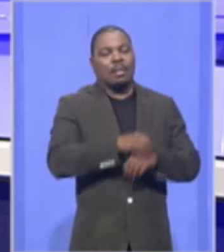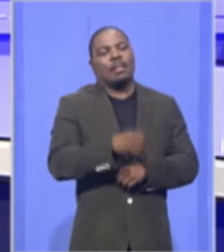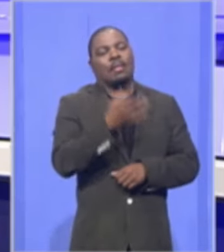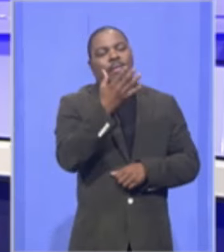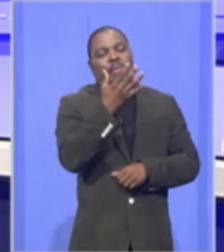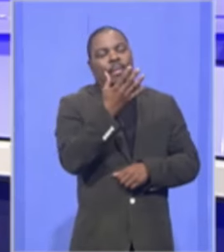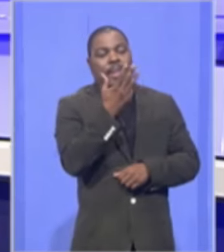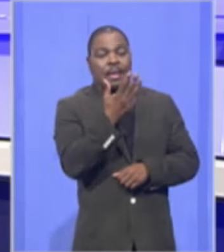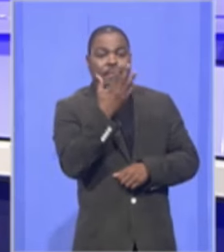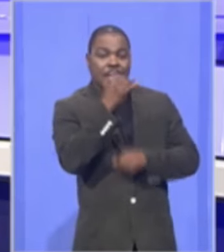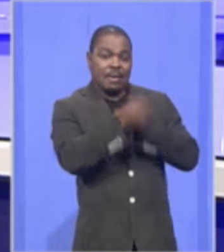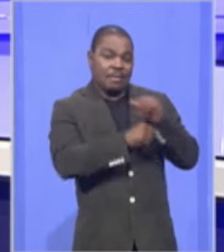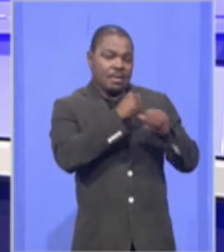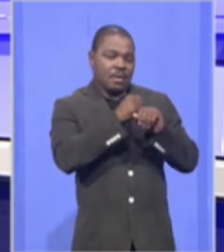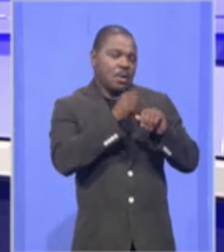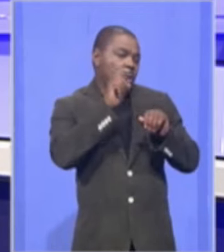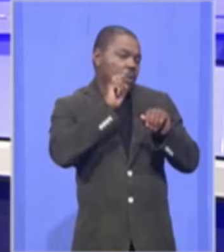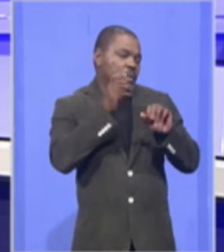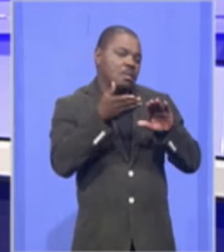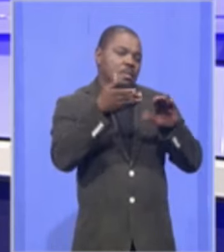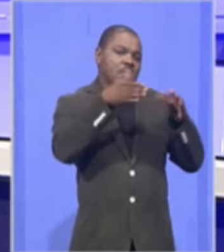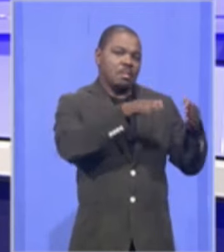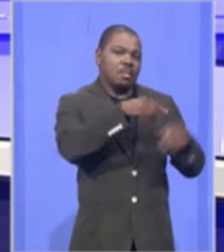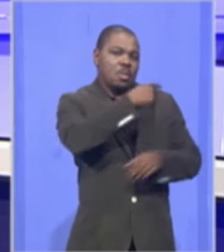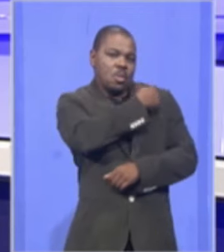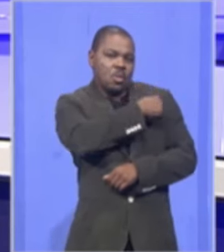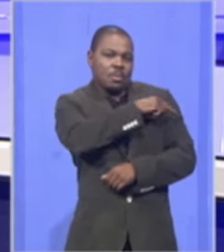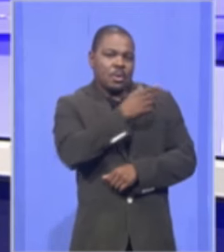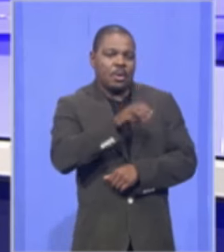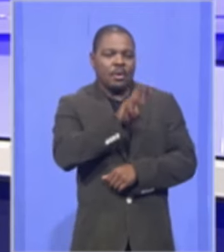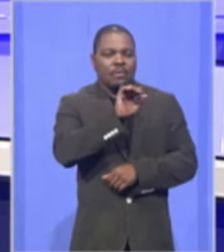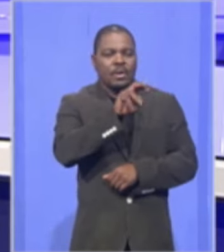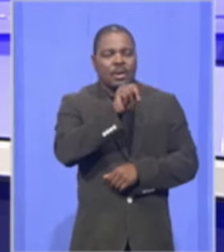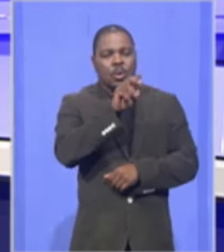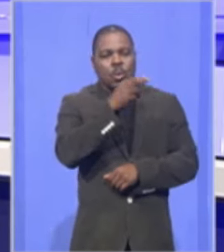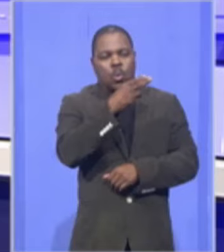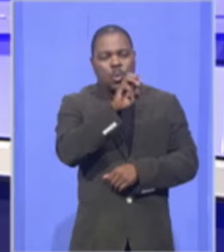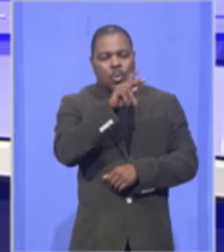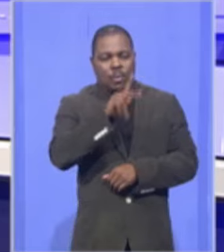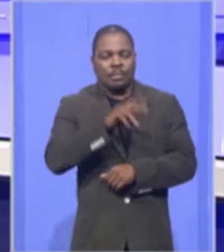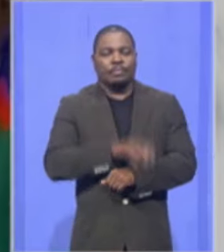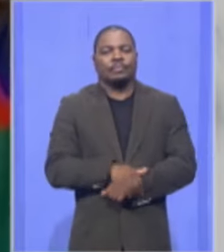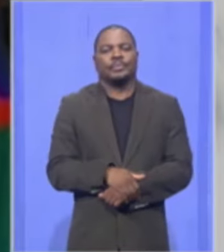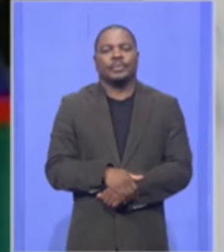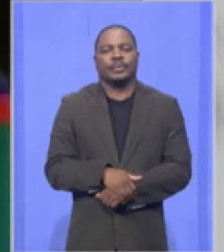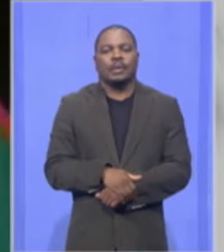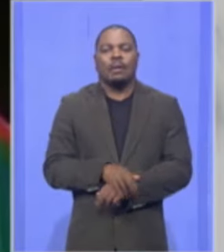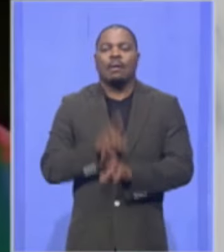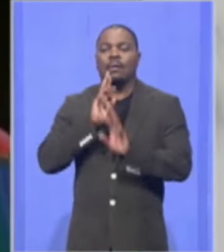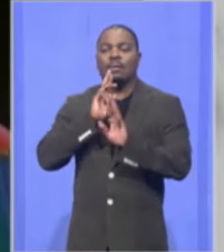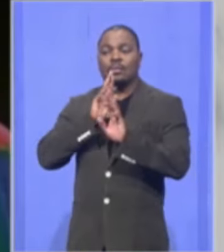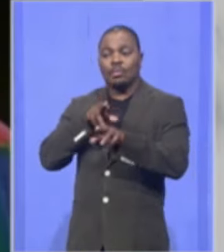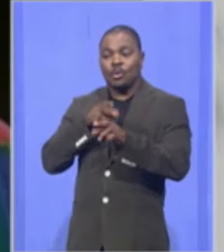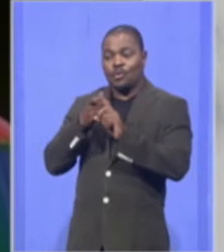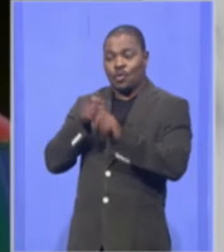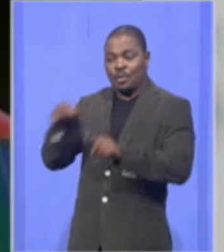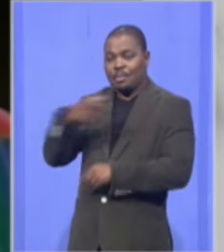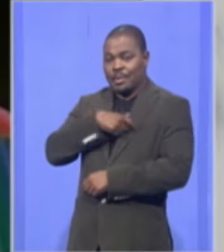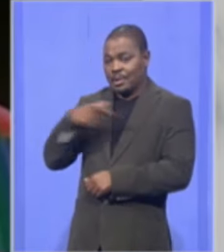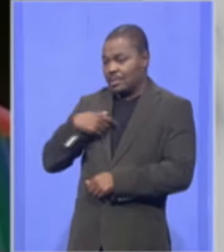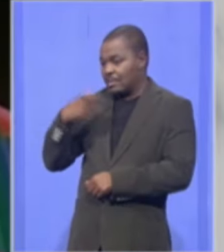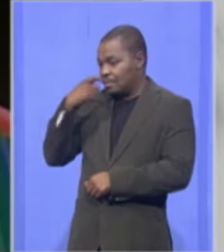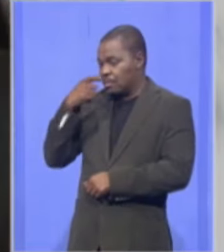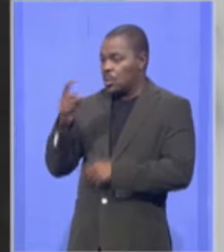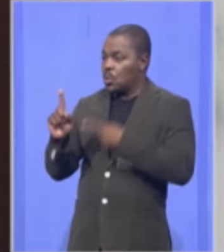95 o tlhokafaletse kwa bookelong kwa Windhoek. Mo pegelong mopresidente Ramaphosa o